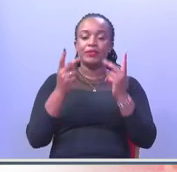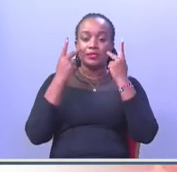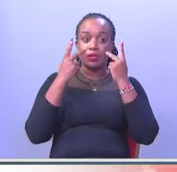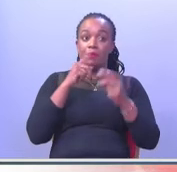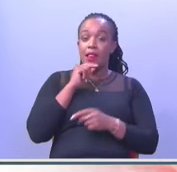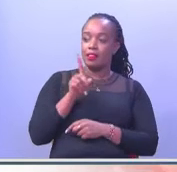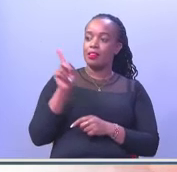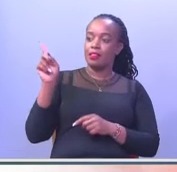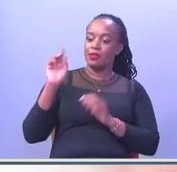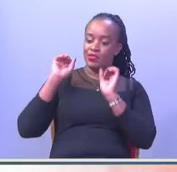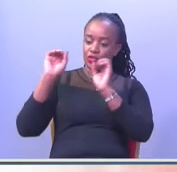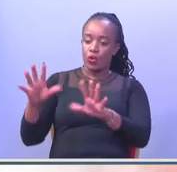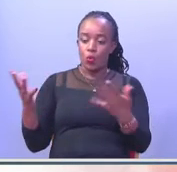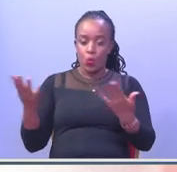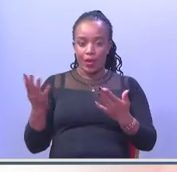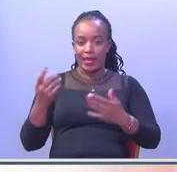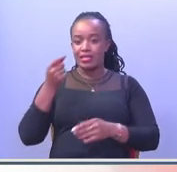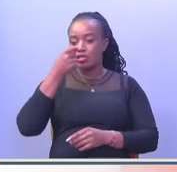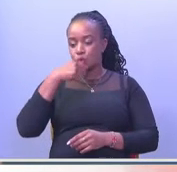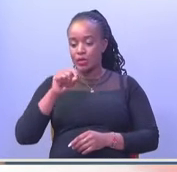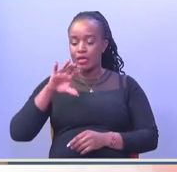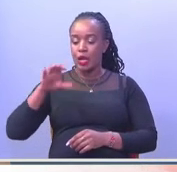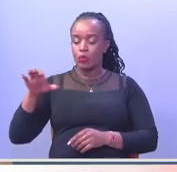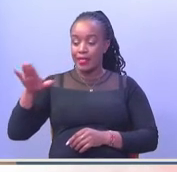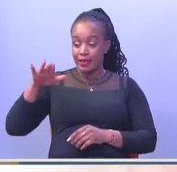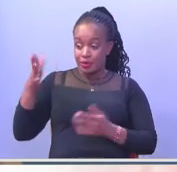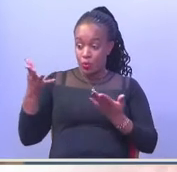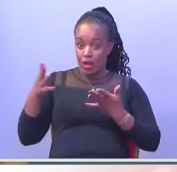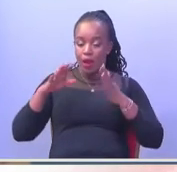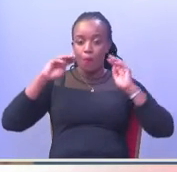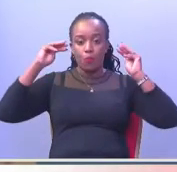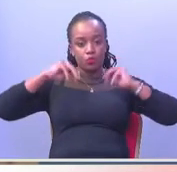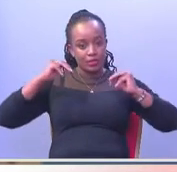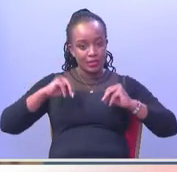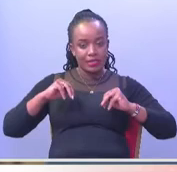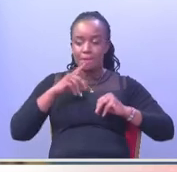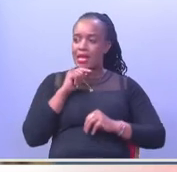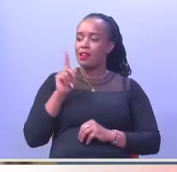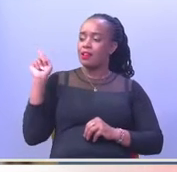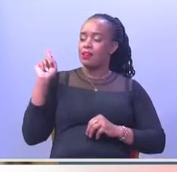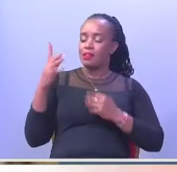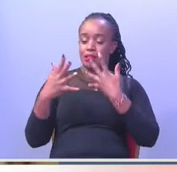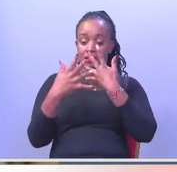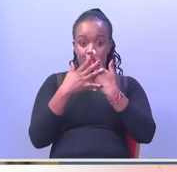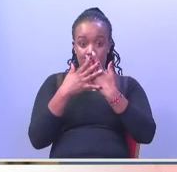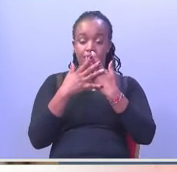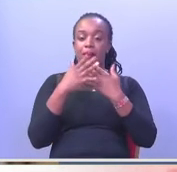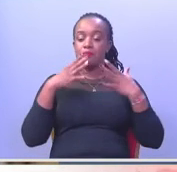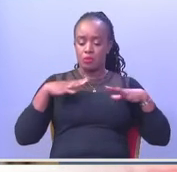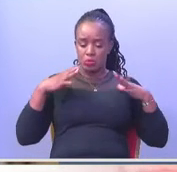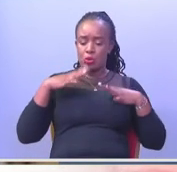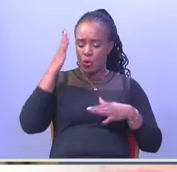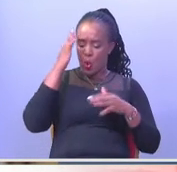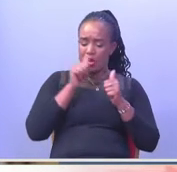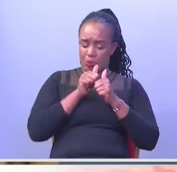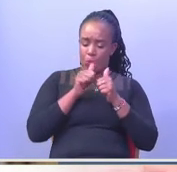Kitui County at 1 a.m. by his kidnappers. Nandwa had been abducted by people believed to be police officers after his